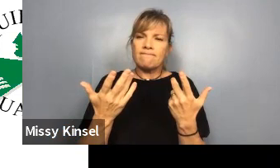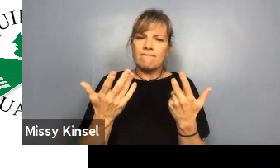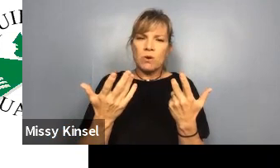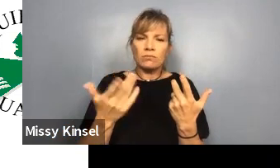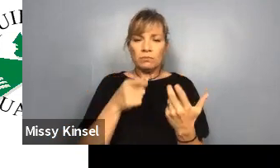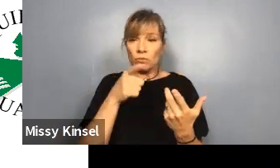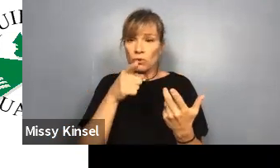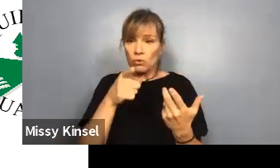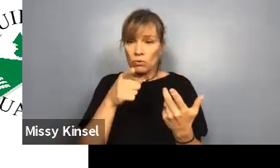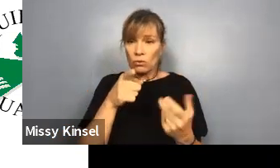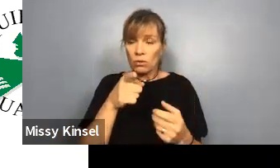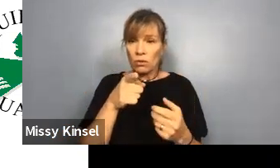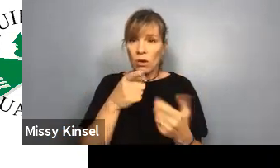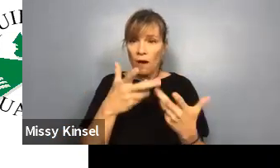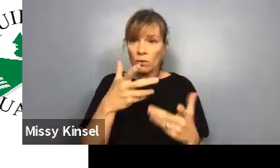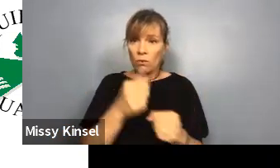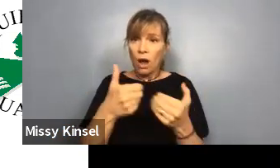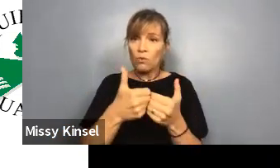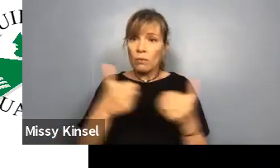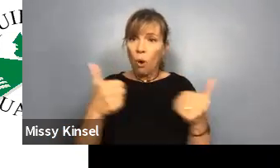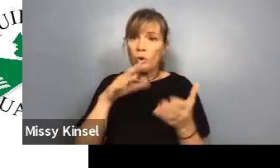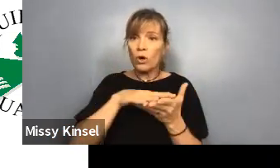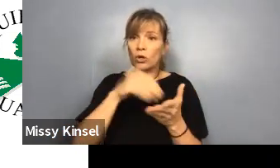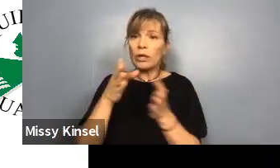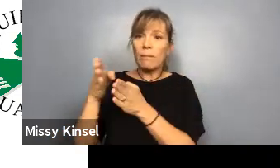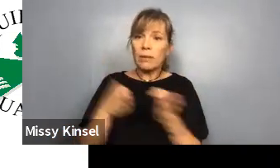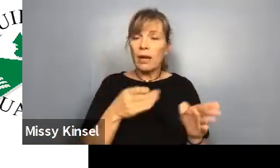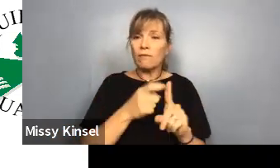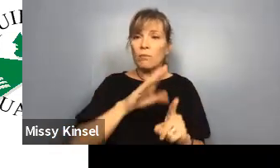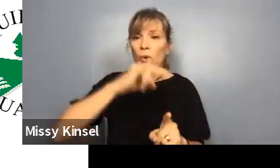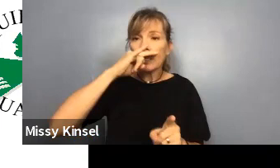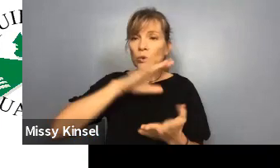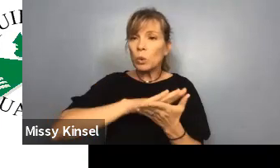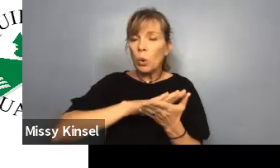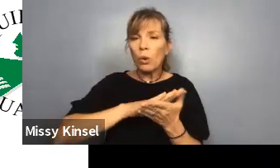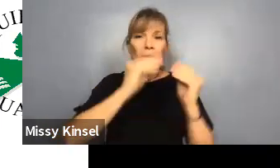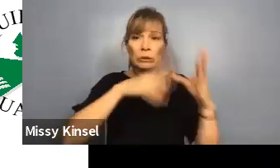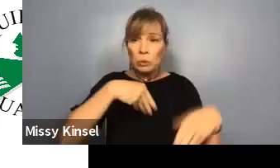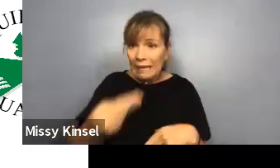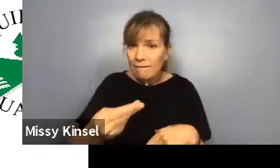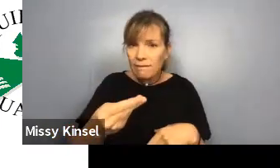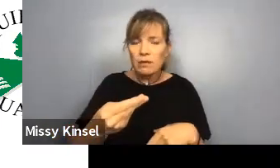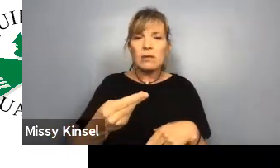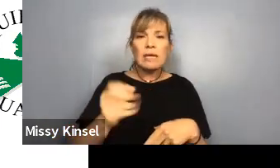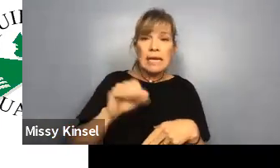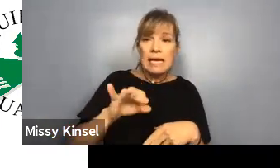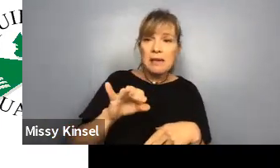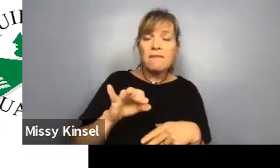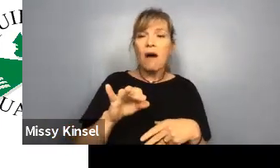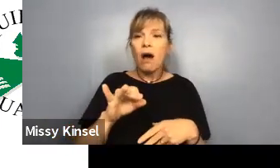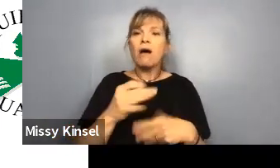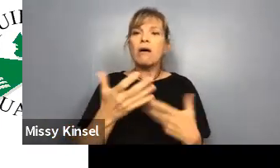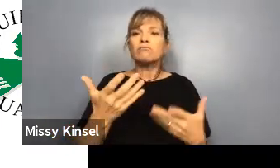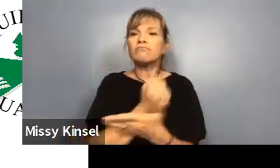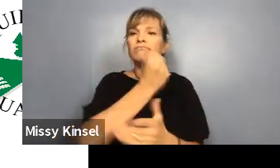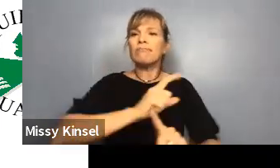whether you've gotten a remote learning plan from your child's school or teacher. So if you just want to take a minute and answer that